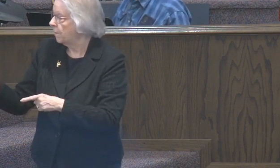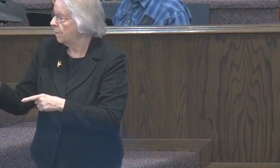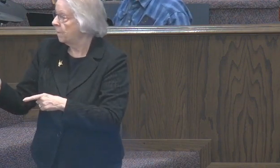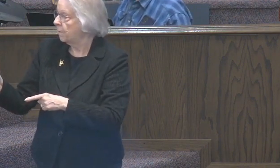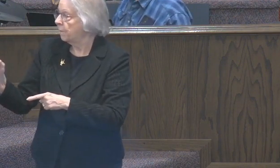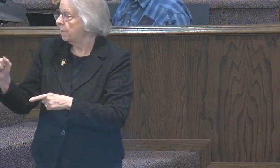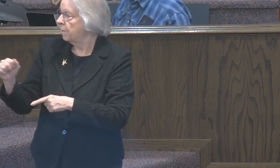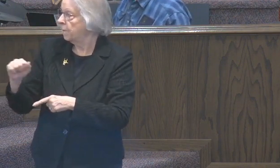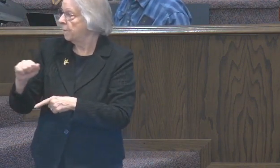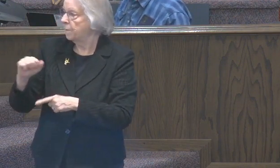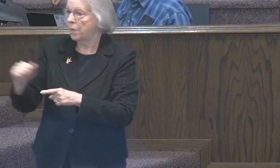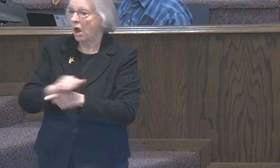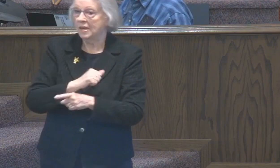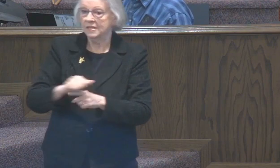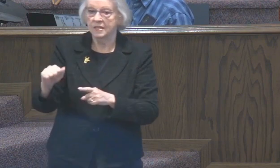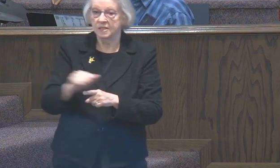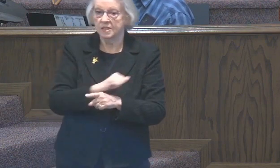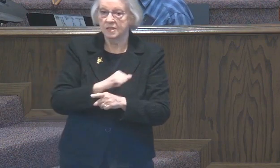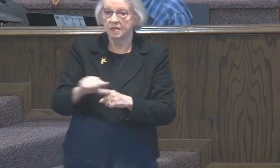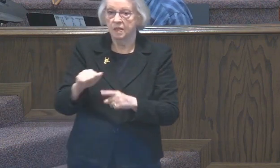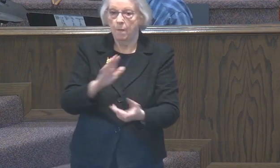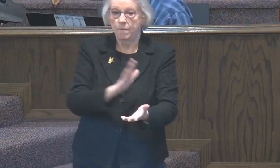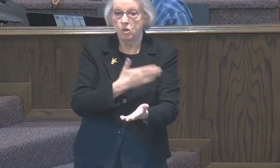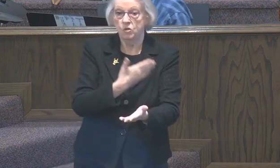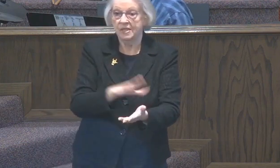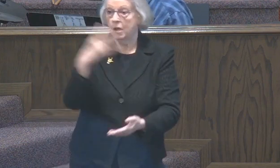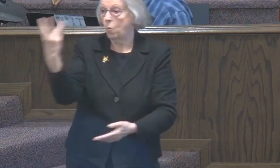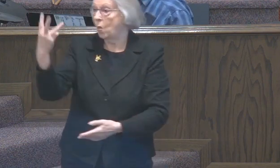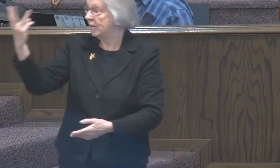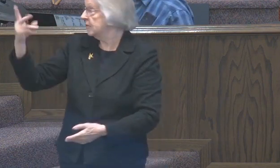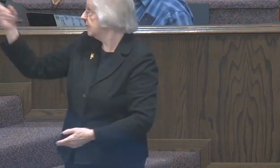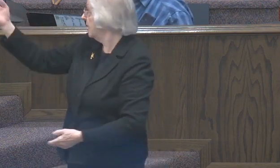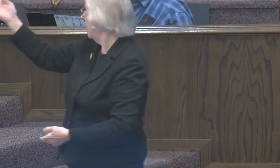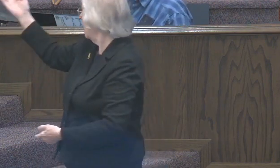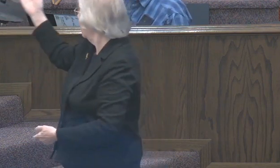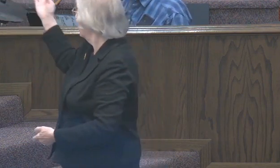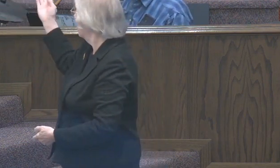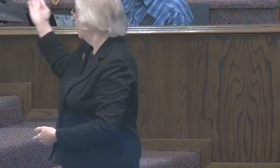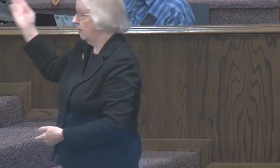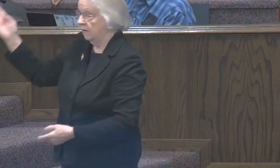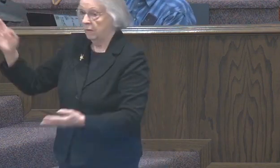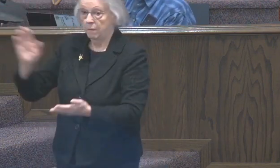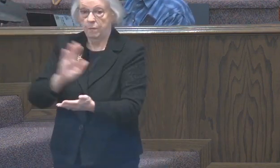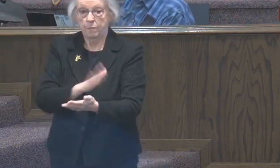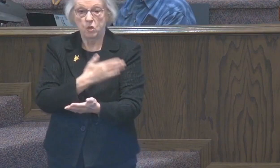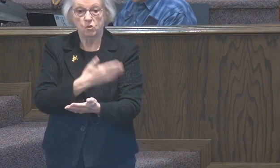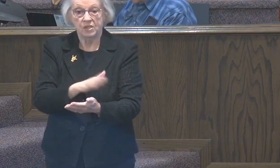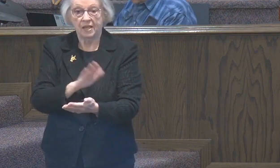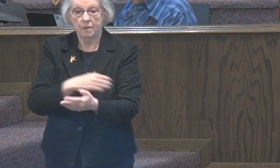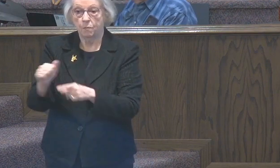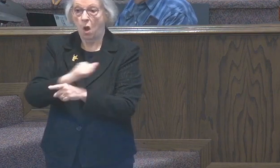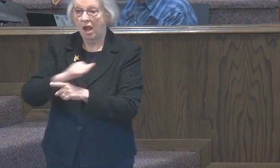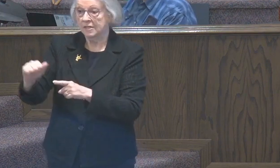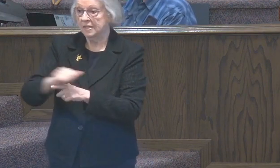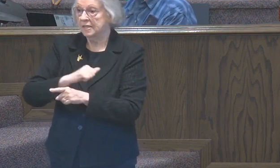an all praise team practice Wednesday, if you can make it, so that we can start working